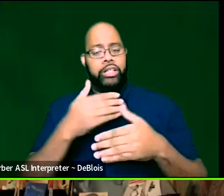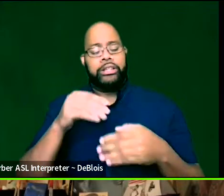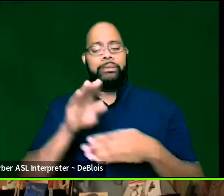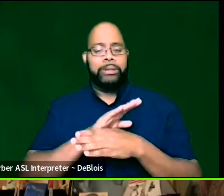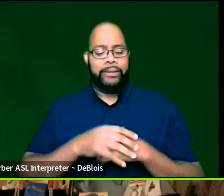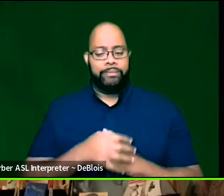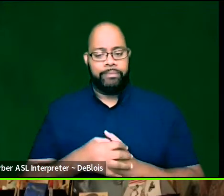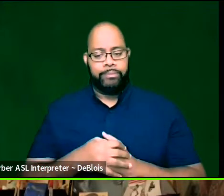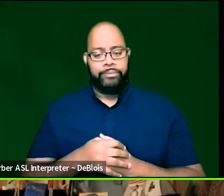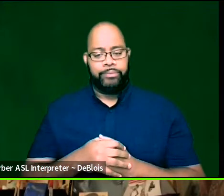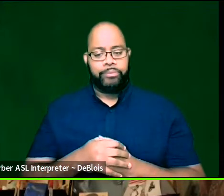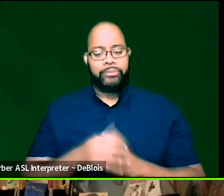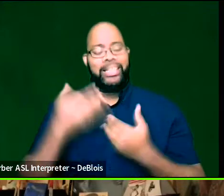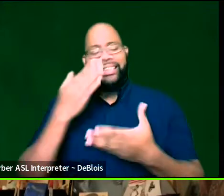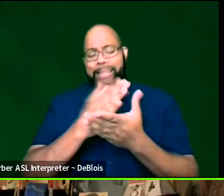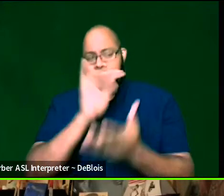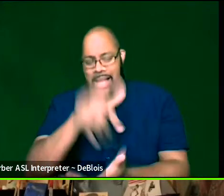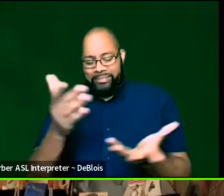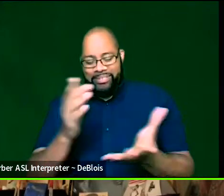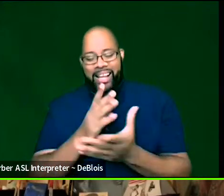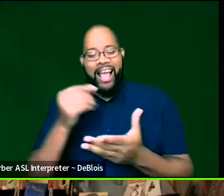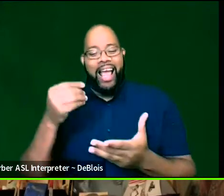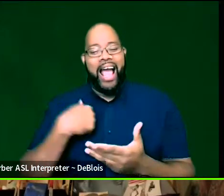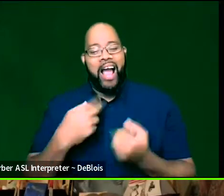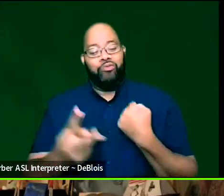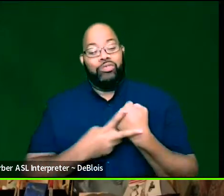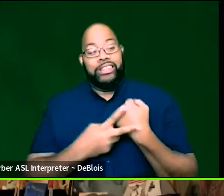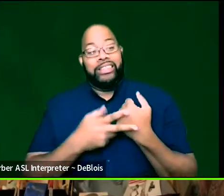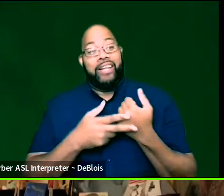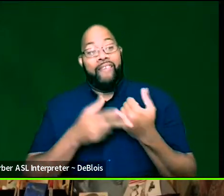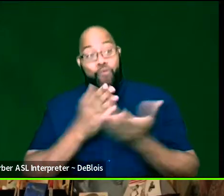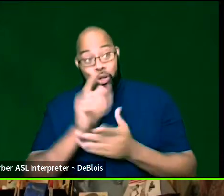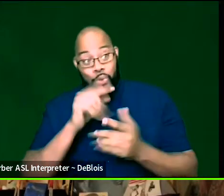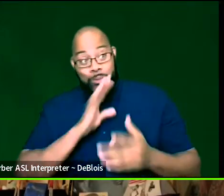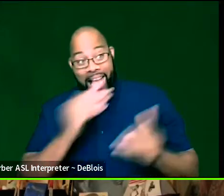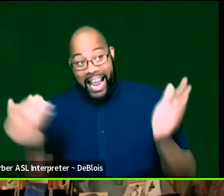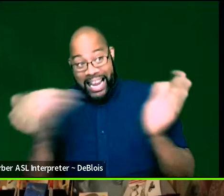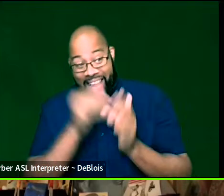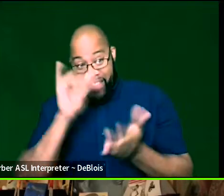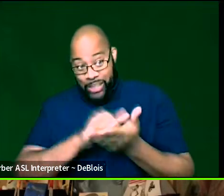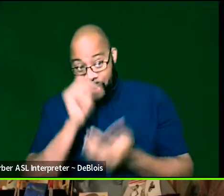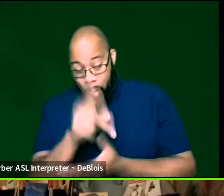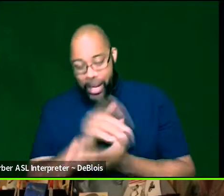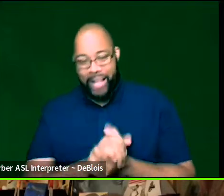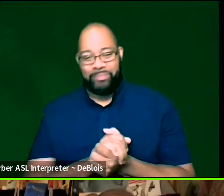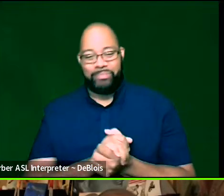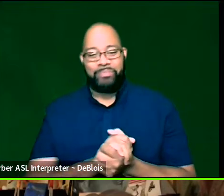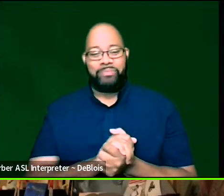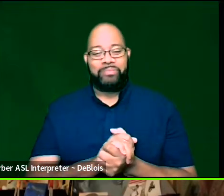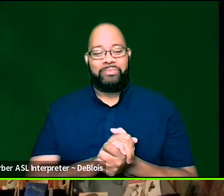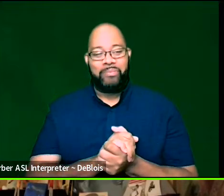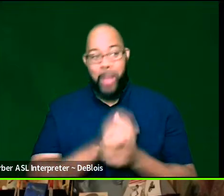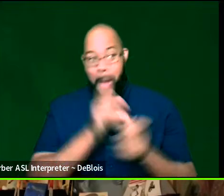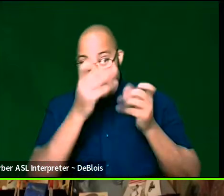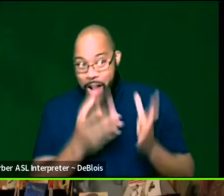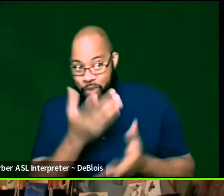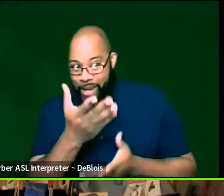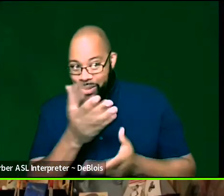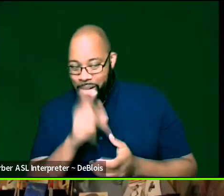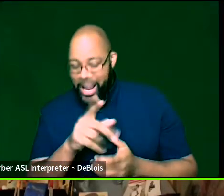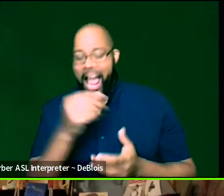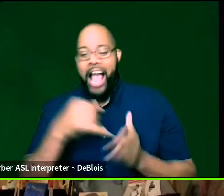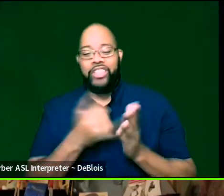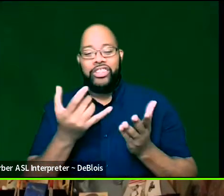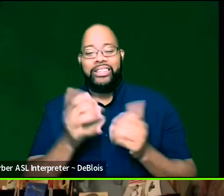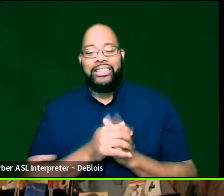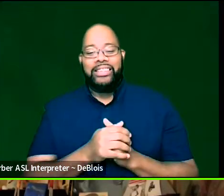industry. So I'll just stop there, and I reserve the right to speak again, if that's okay, Ms. Moderator, and just